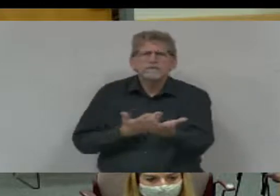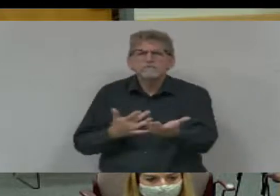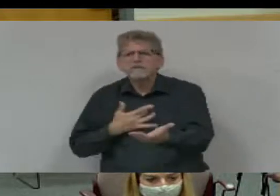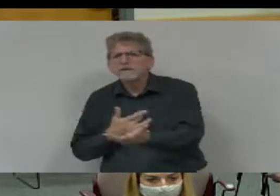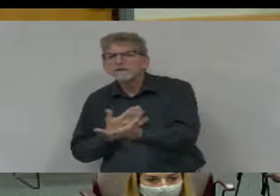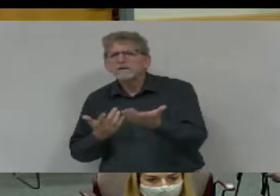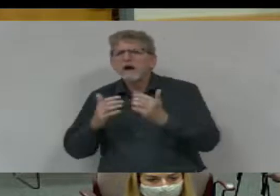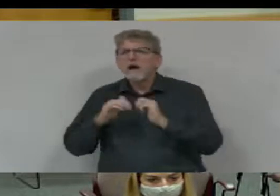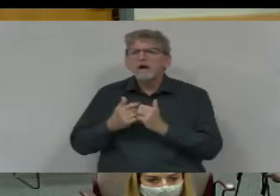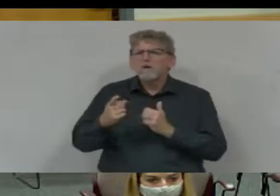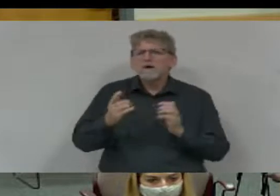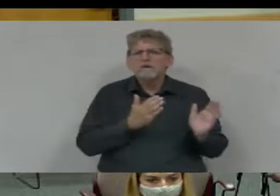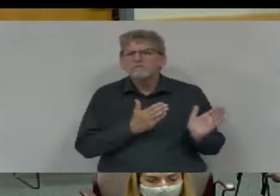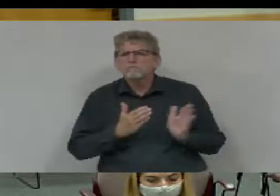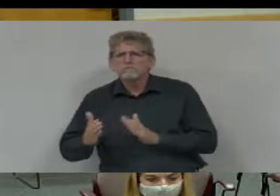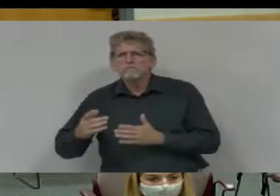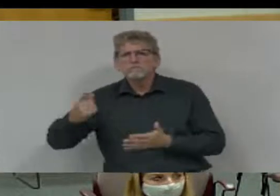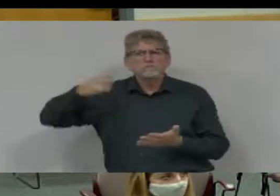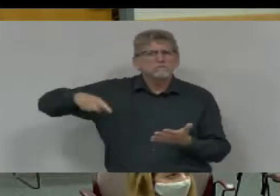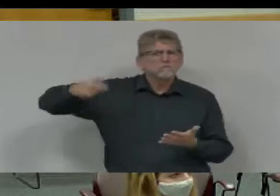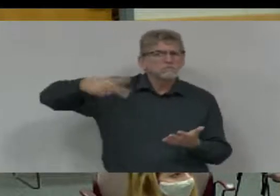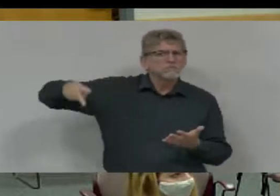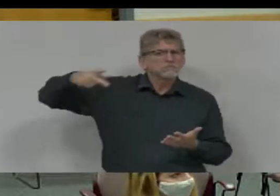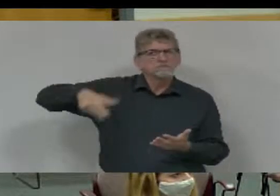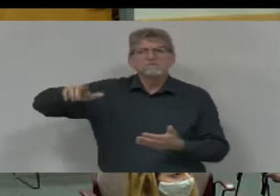next couple of weeks and months?